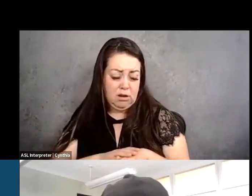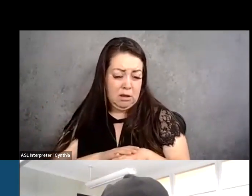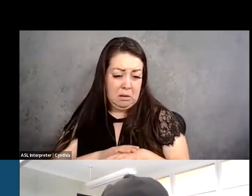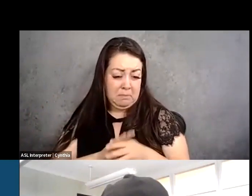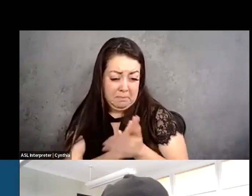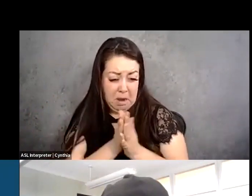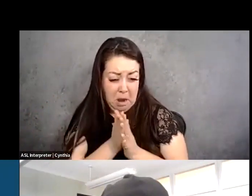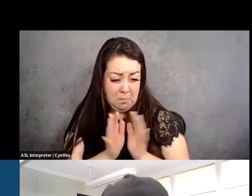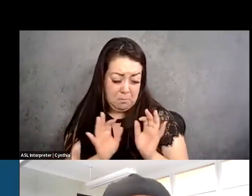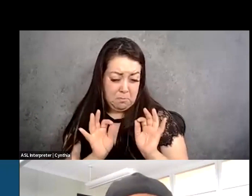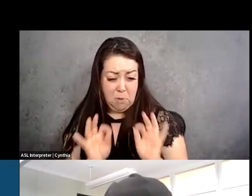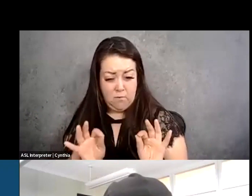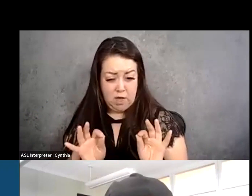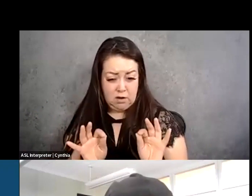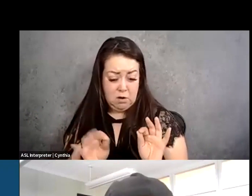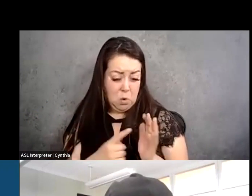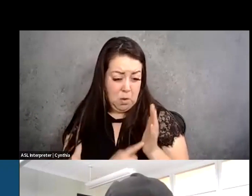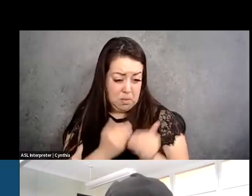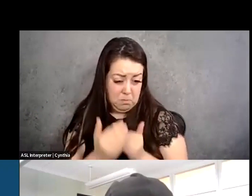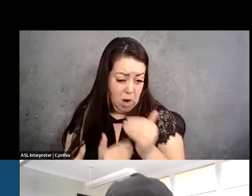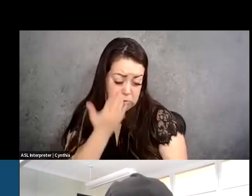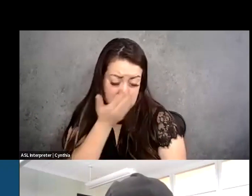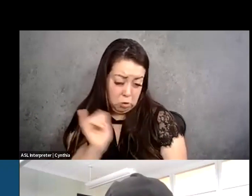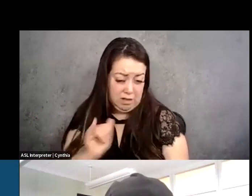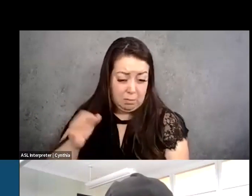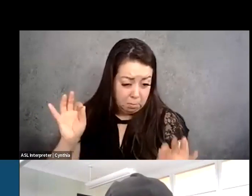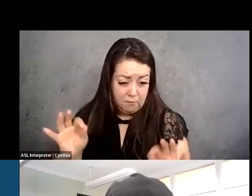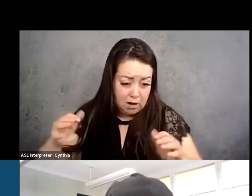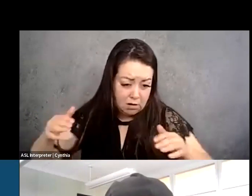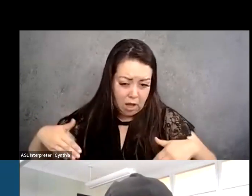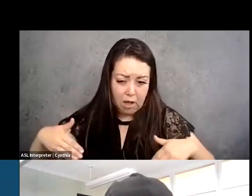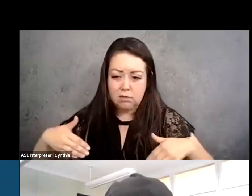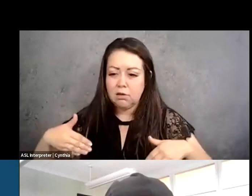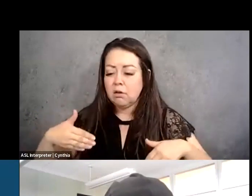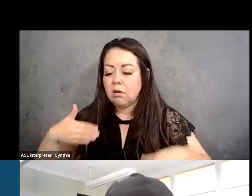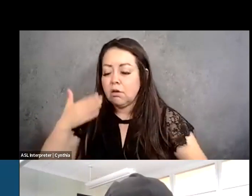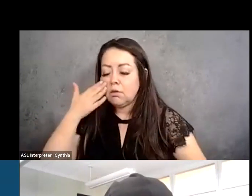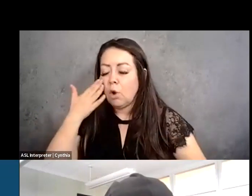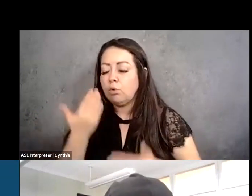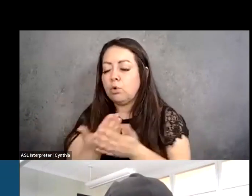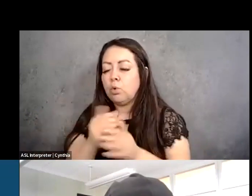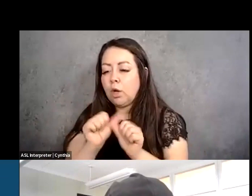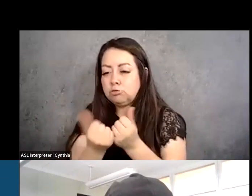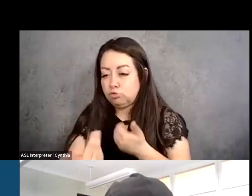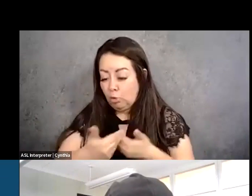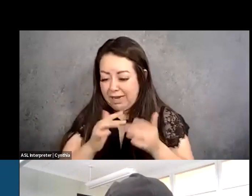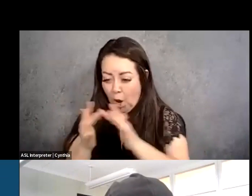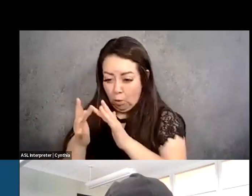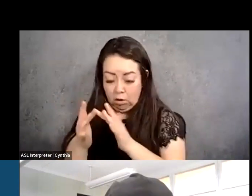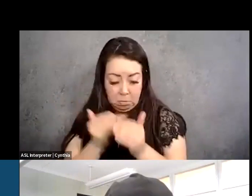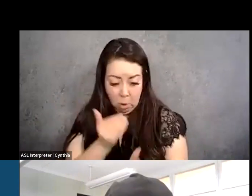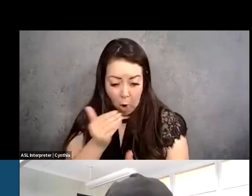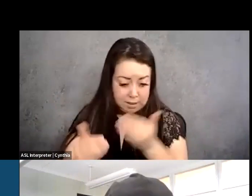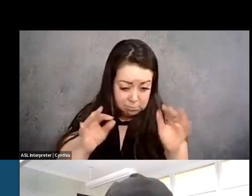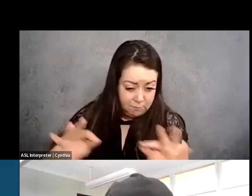perfected what our processes might look like in regards to new agencies joining our network. We've been pretty